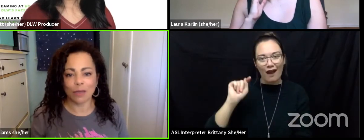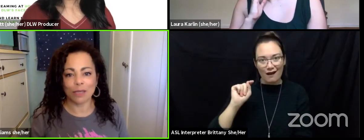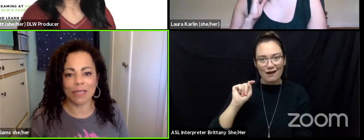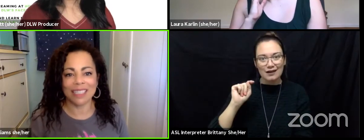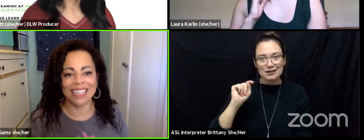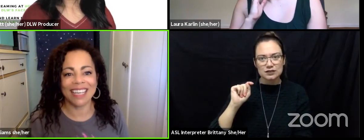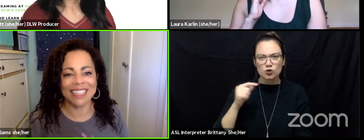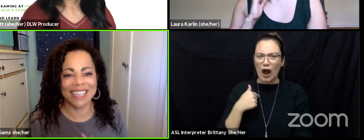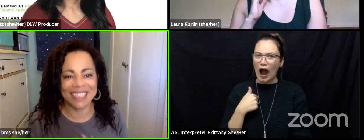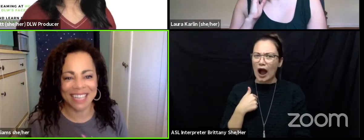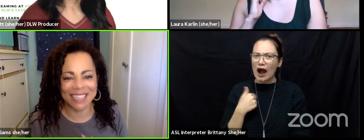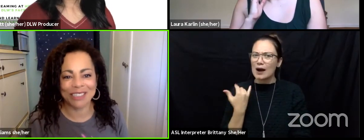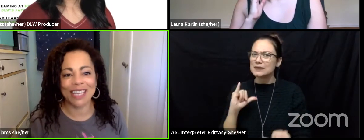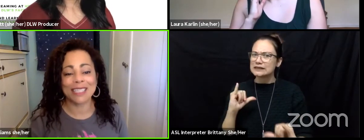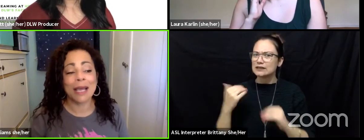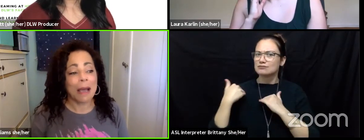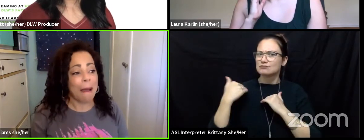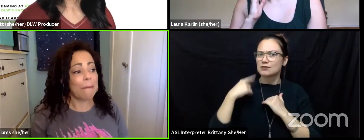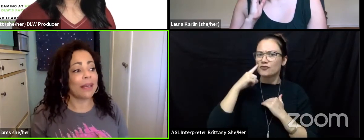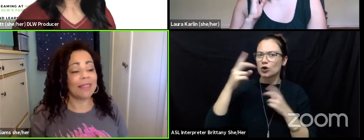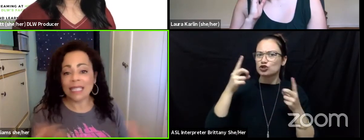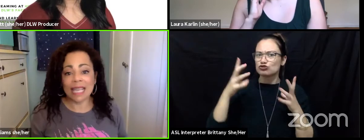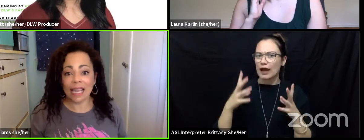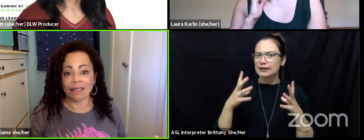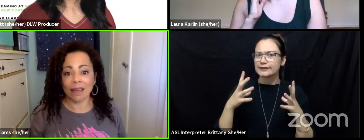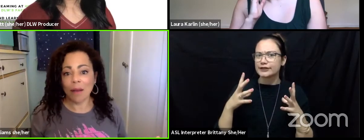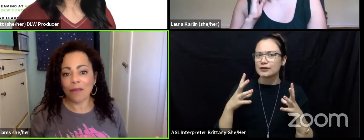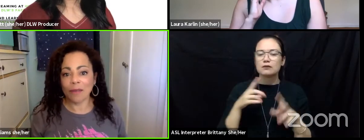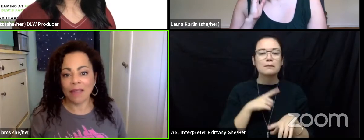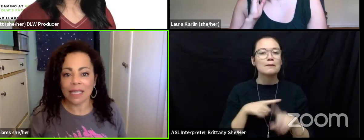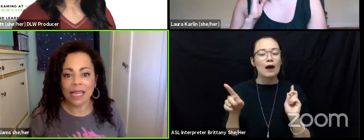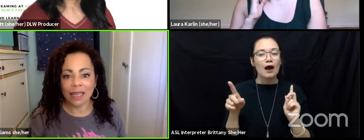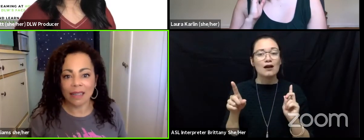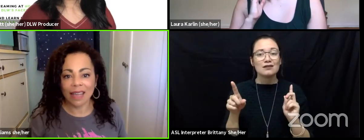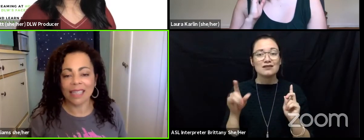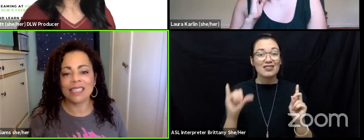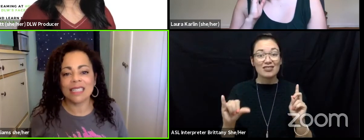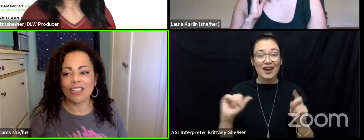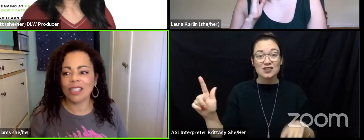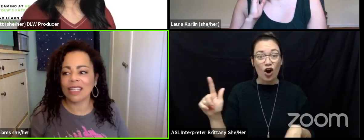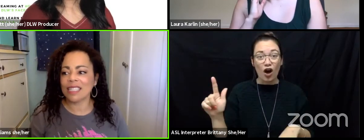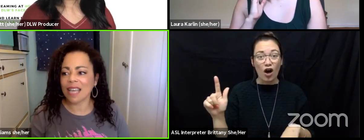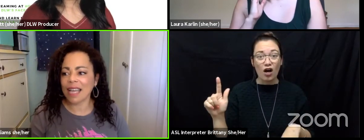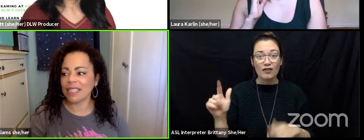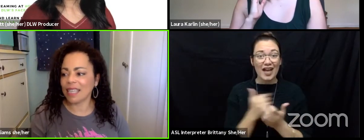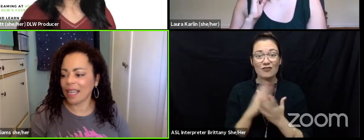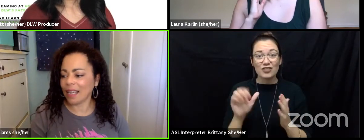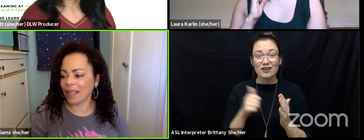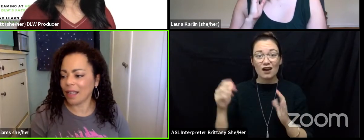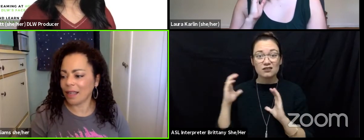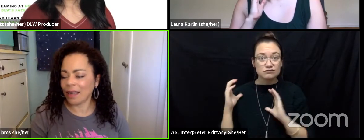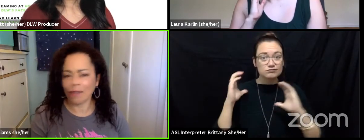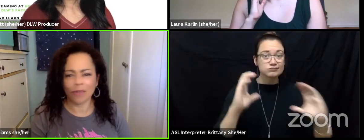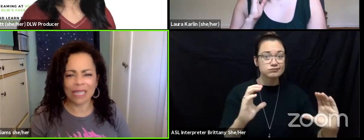take responsibility as the executive director, but that's it. Apart from that, that's it. And it's such an